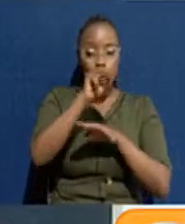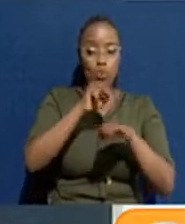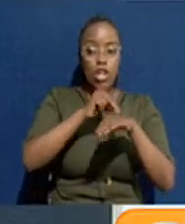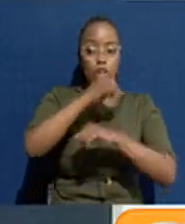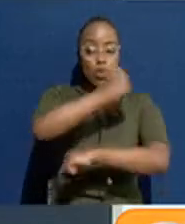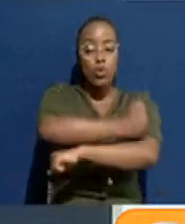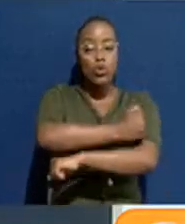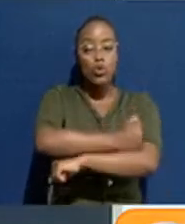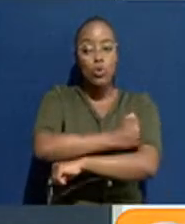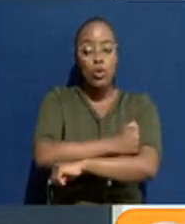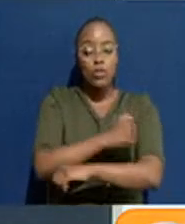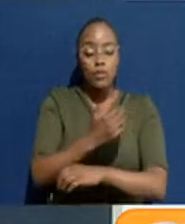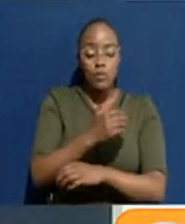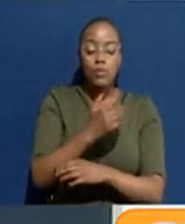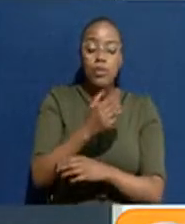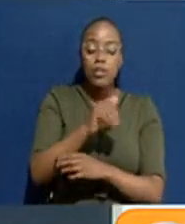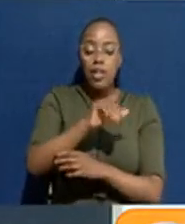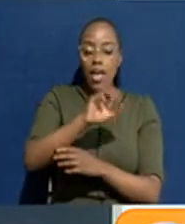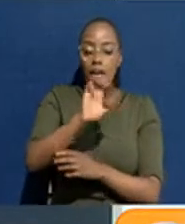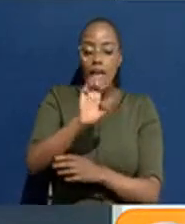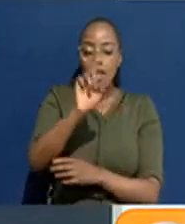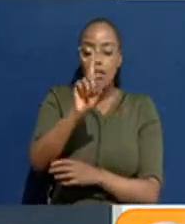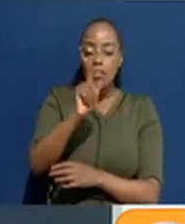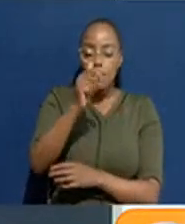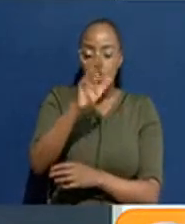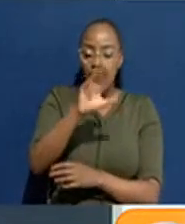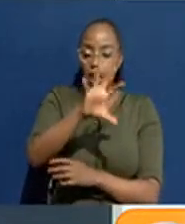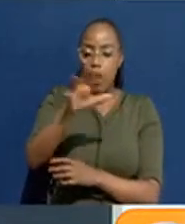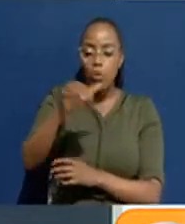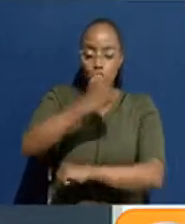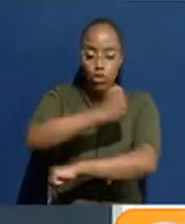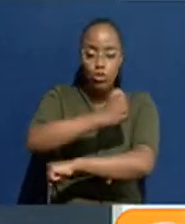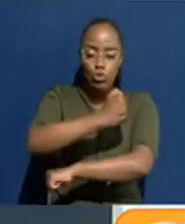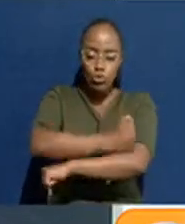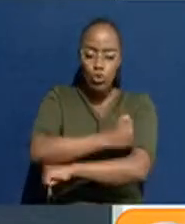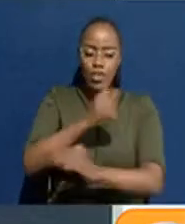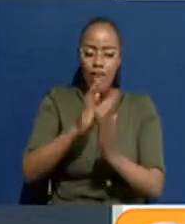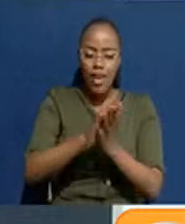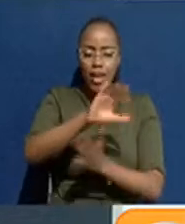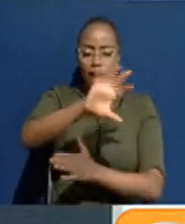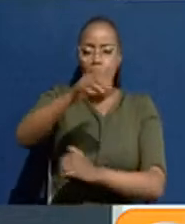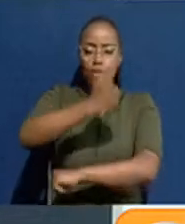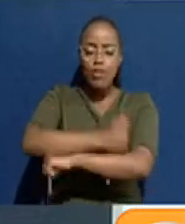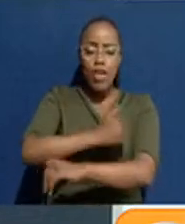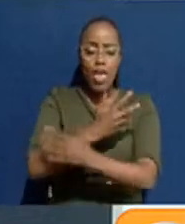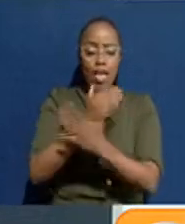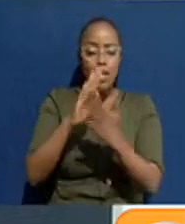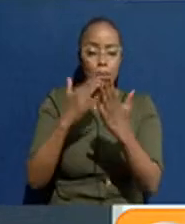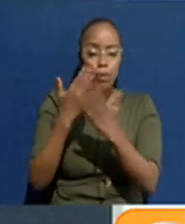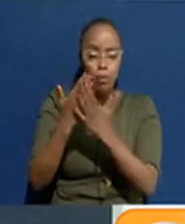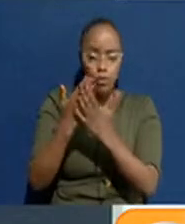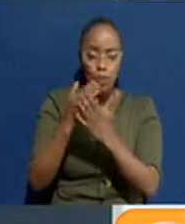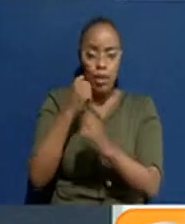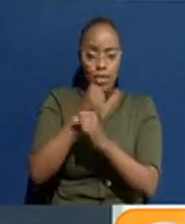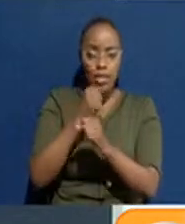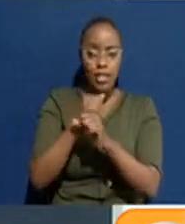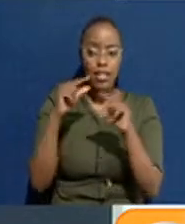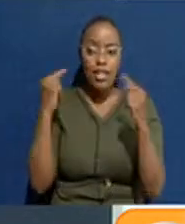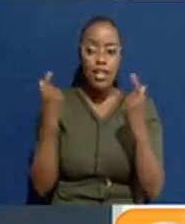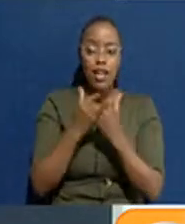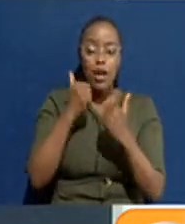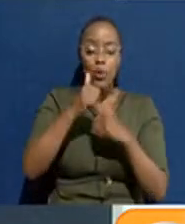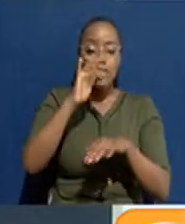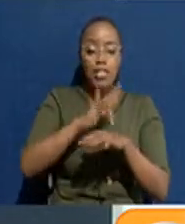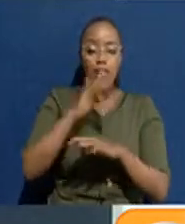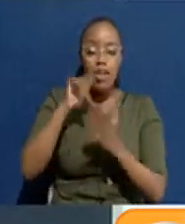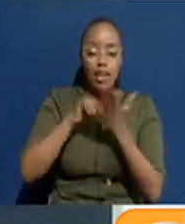schools, to extra county schools, and to county schools. But any proposal by this task force that does not touch